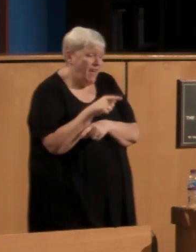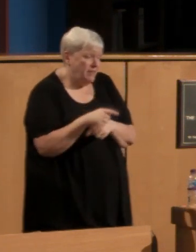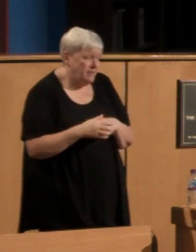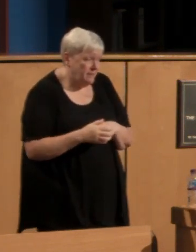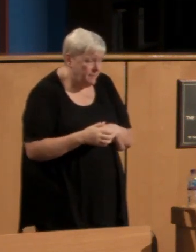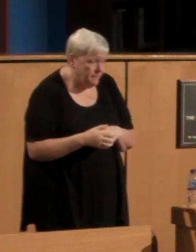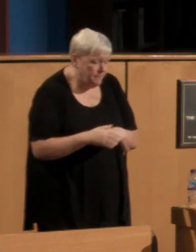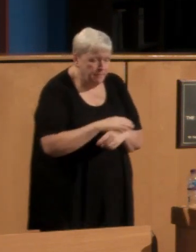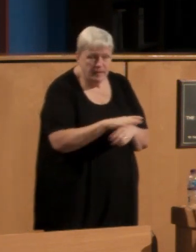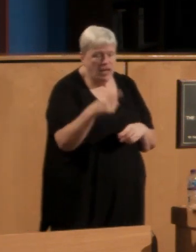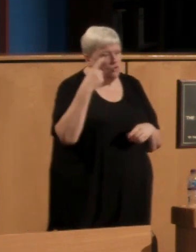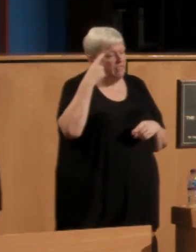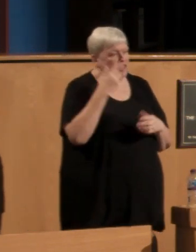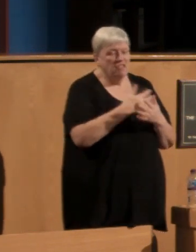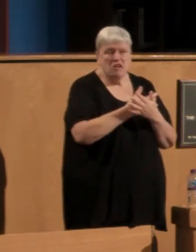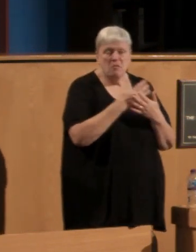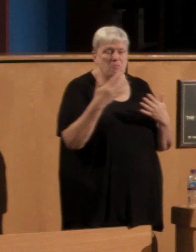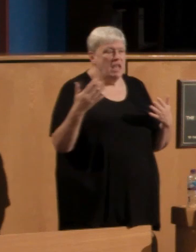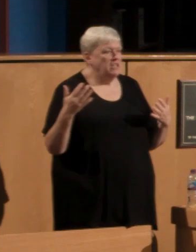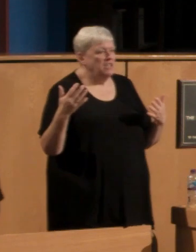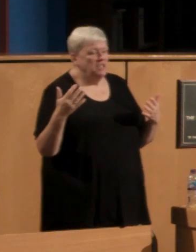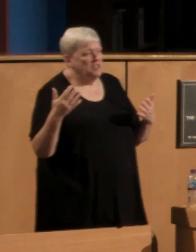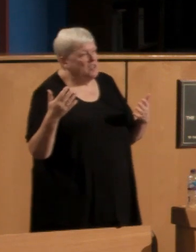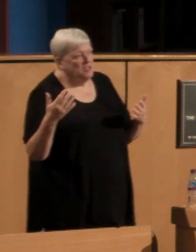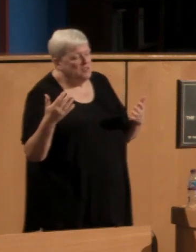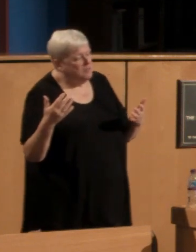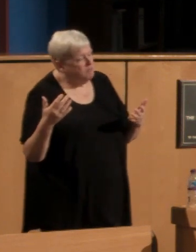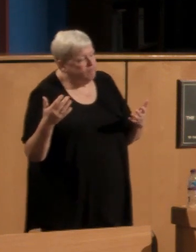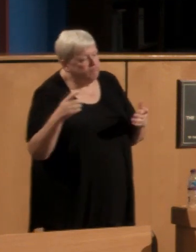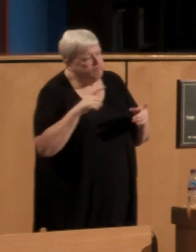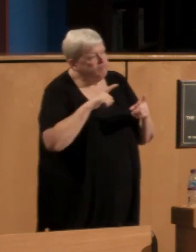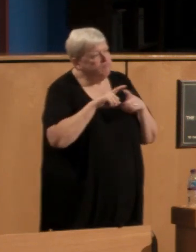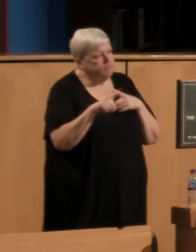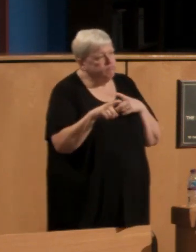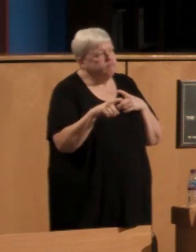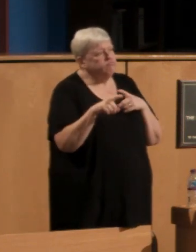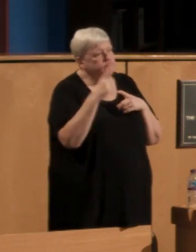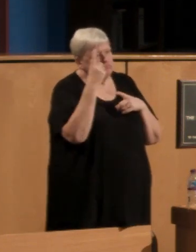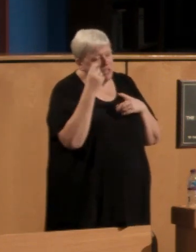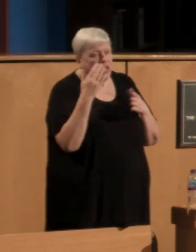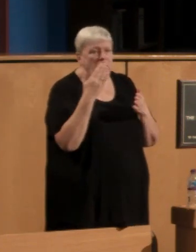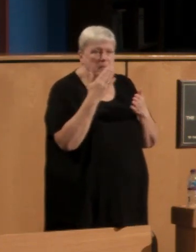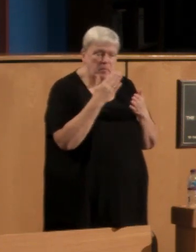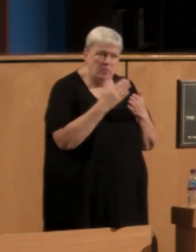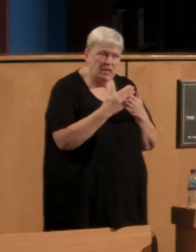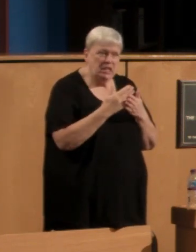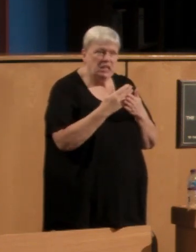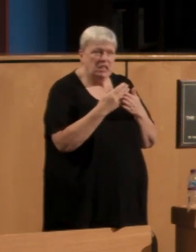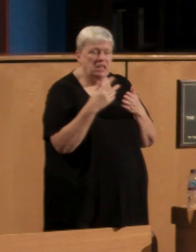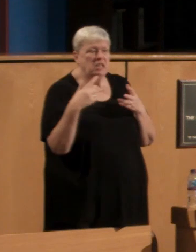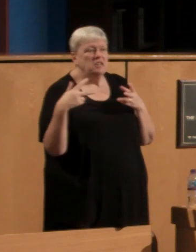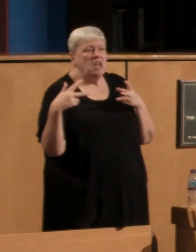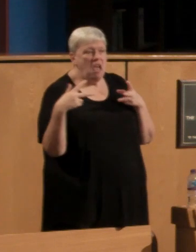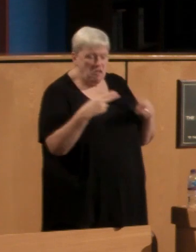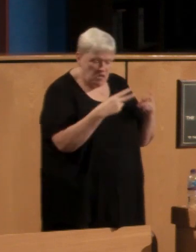I don't think there are many tropes that are inherently harmful. I think most of them can be rewritten or